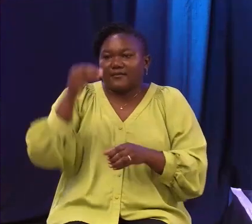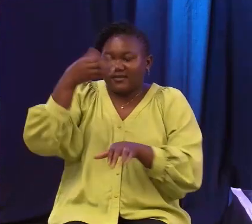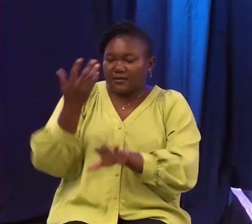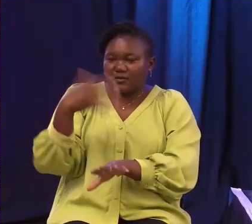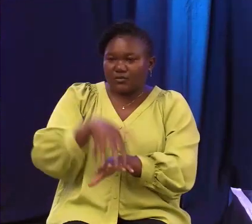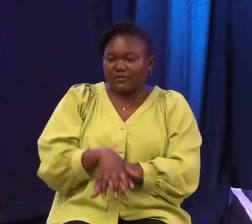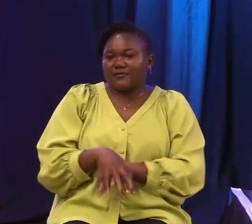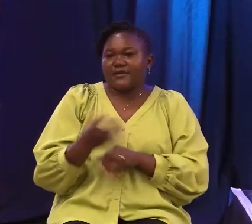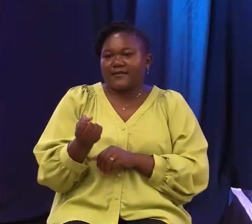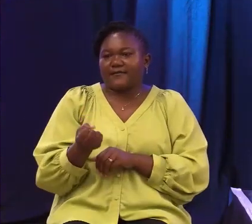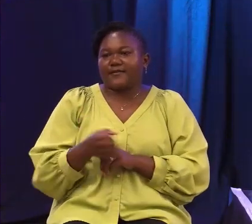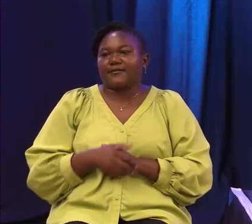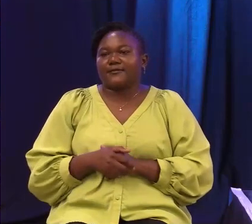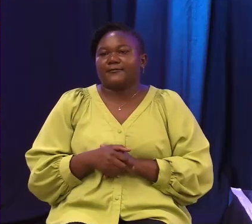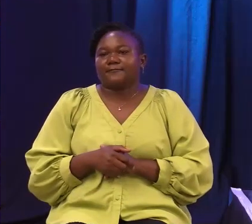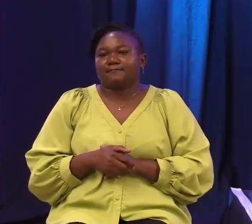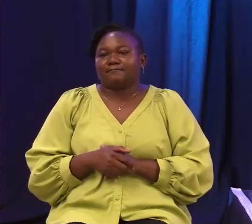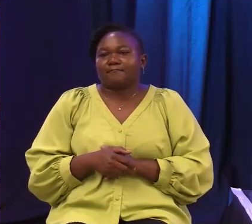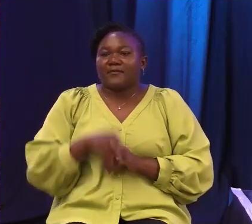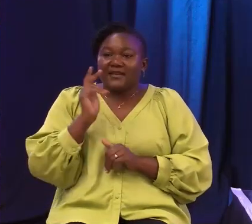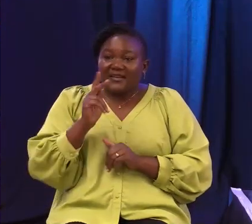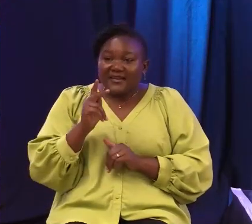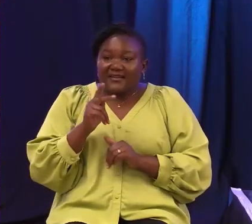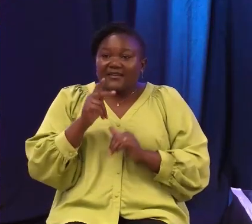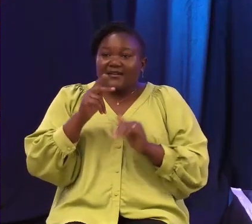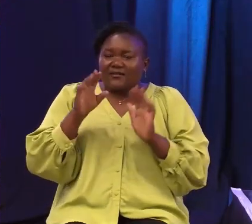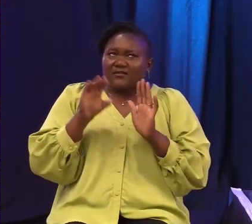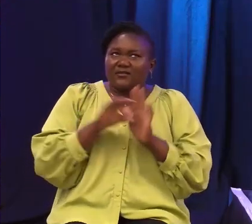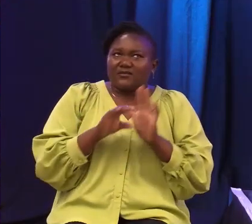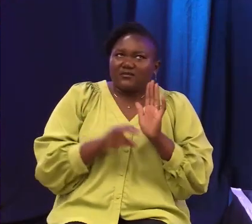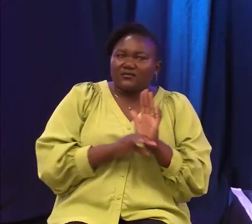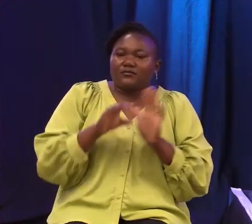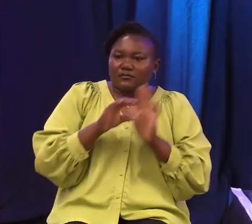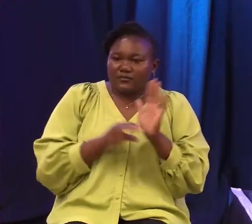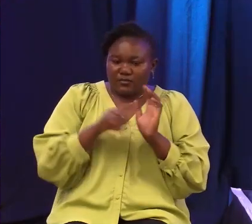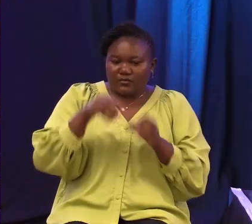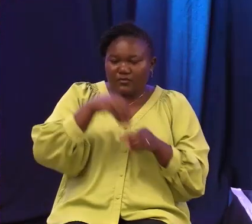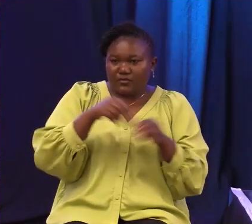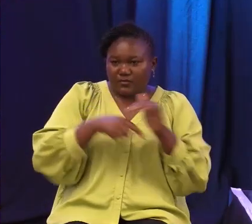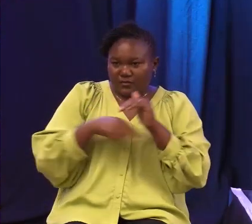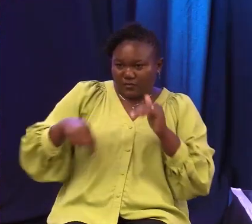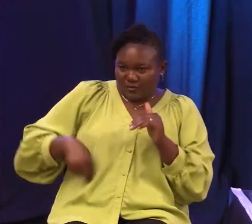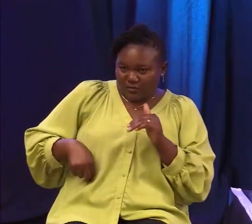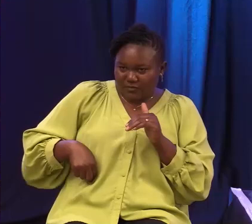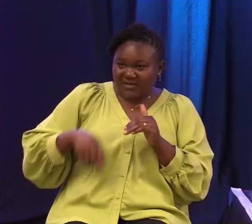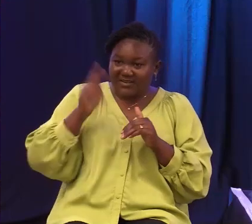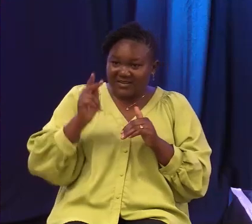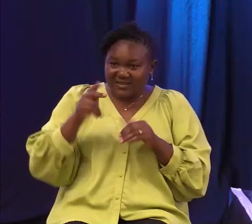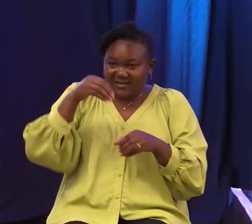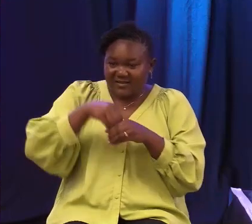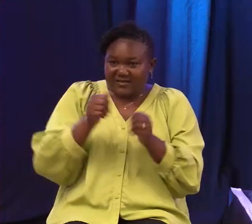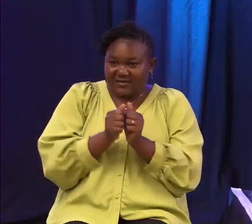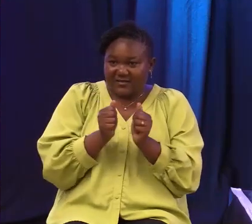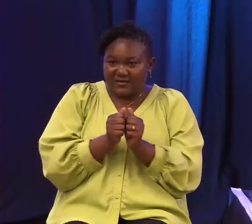inclusively. The Constitution as the supreme law of the country and the supreme law of our